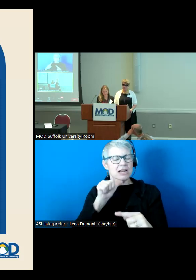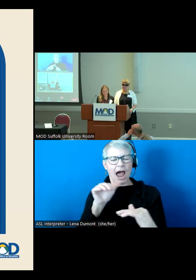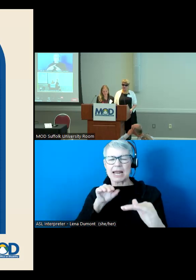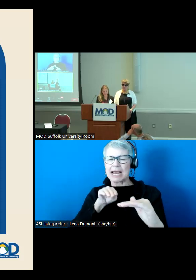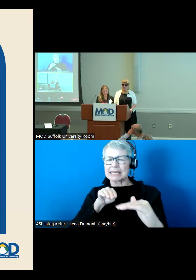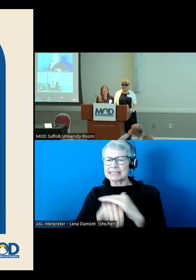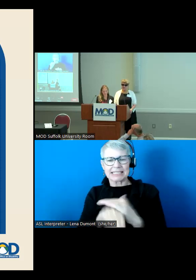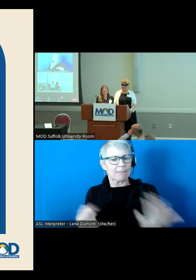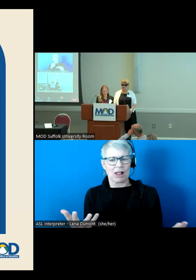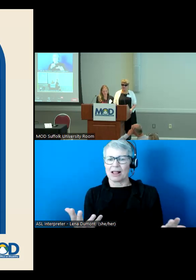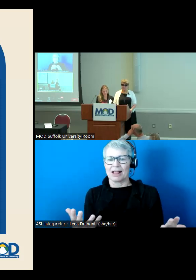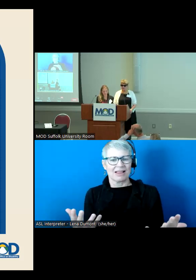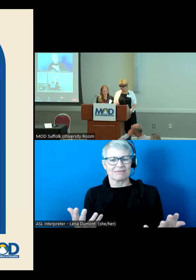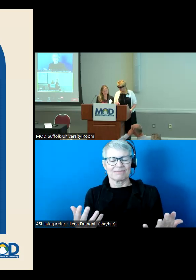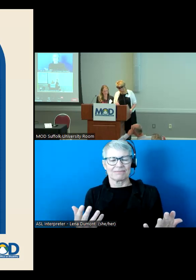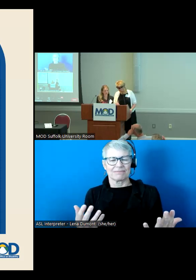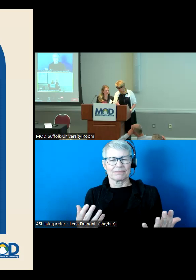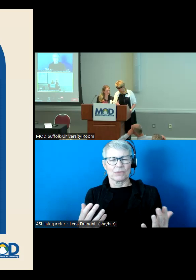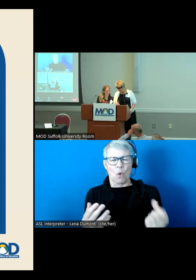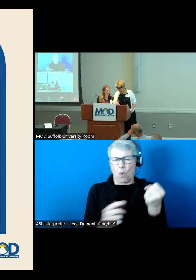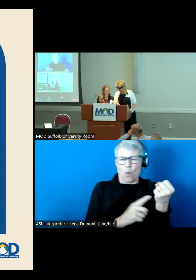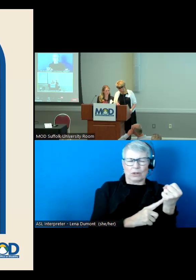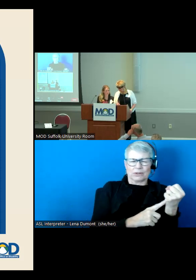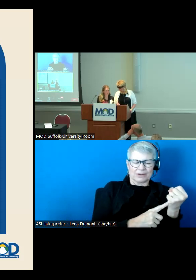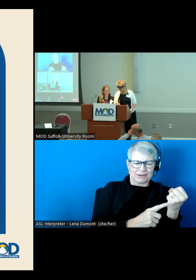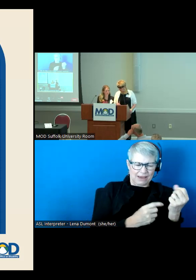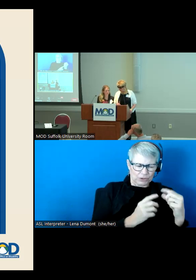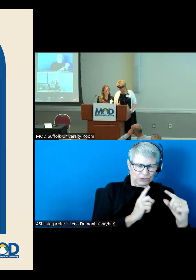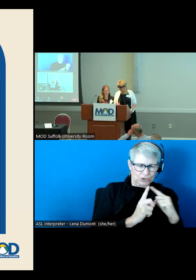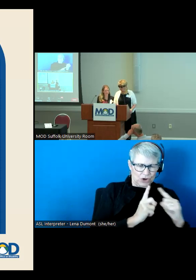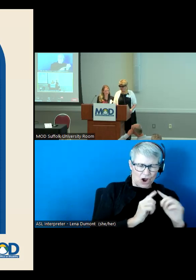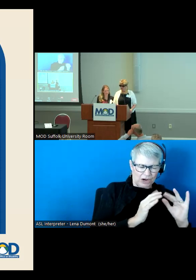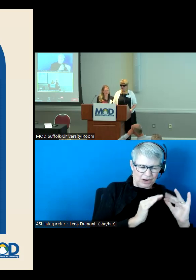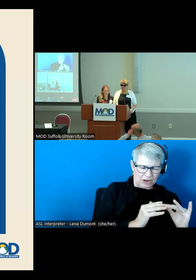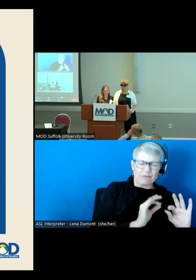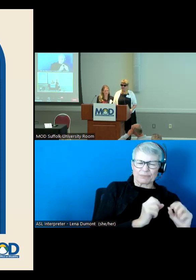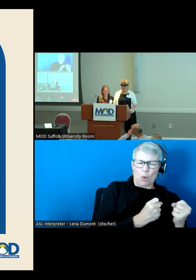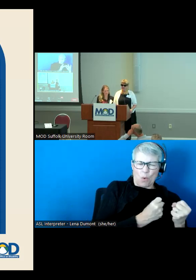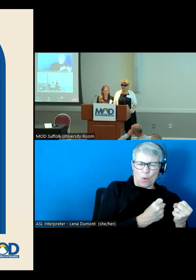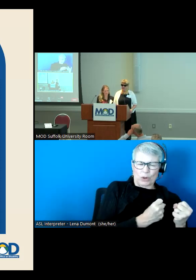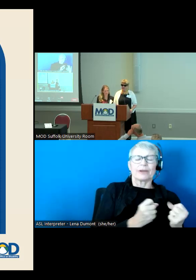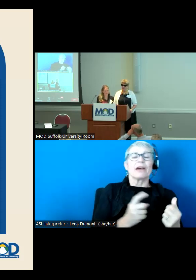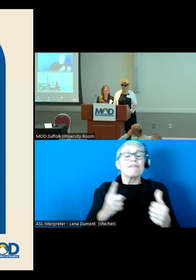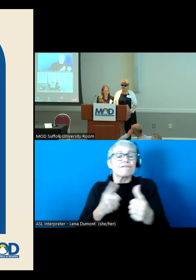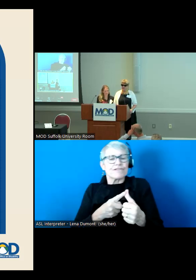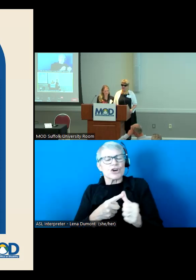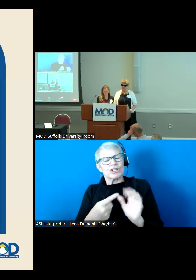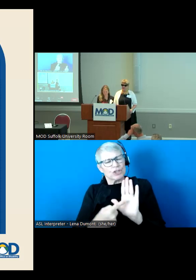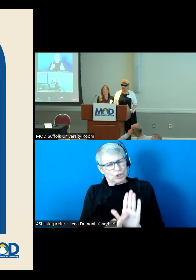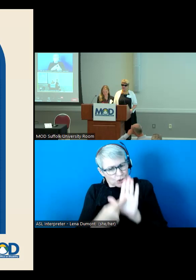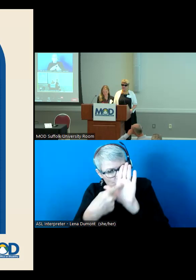that. Hold on. We're going to show the video. Show the video first, right? Yeah, because we really want to